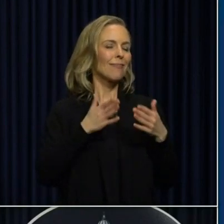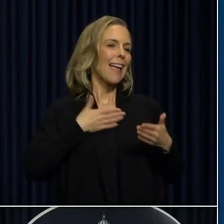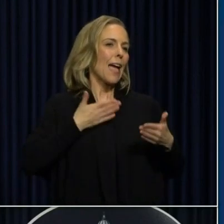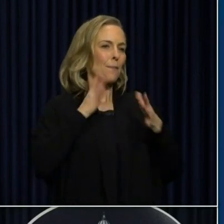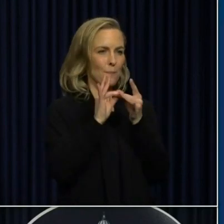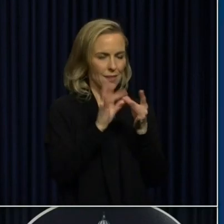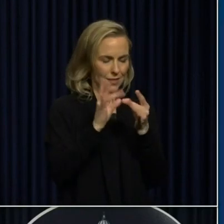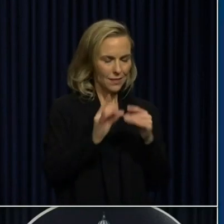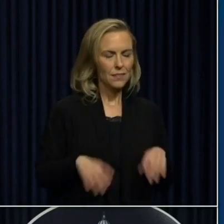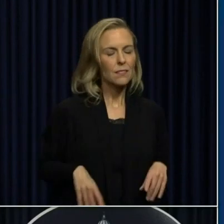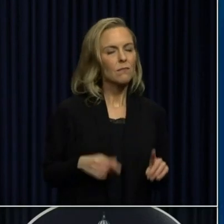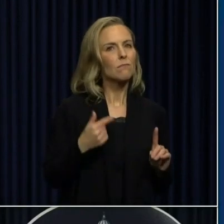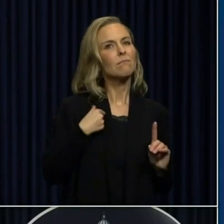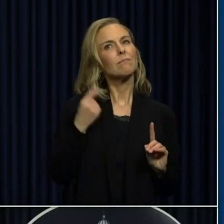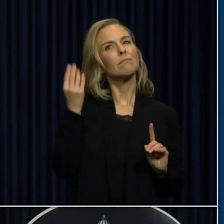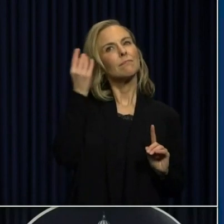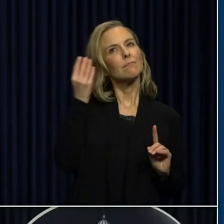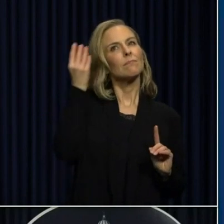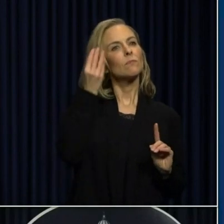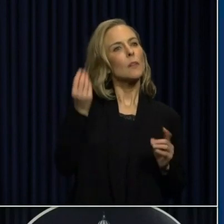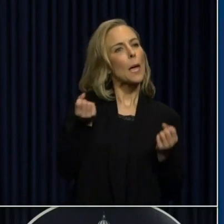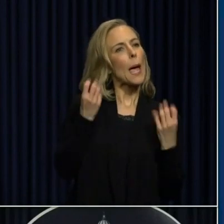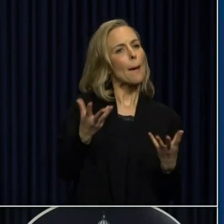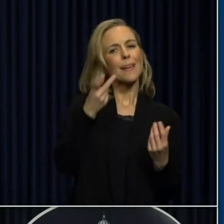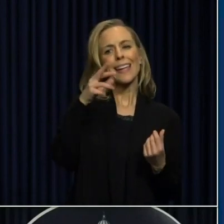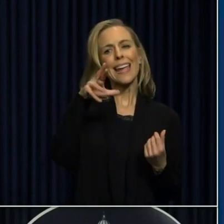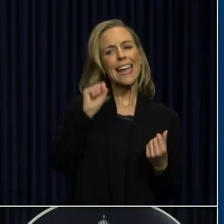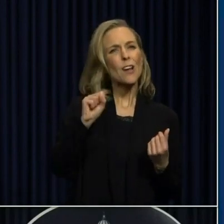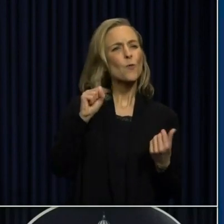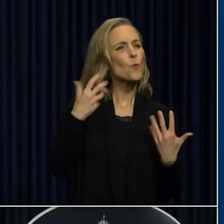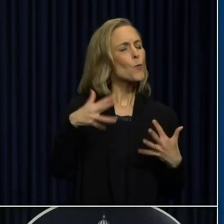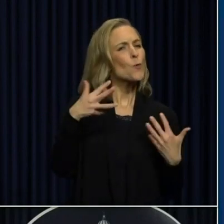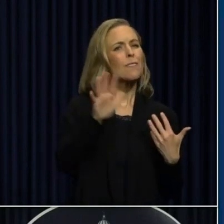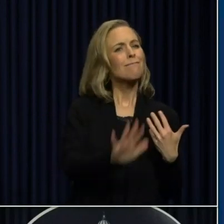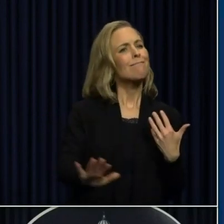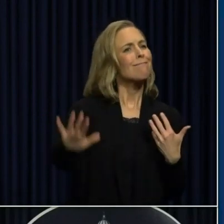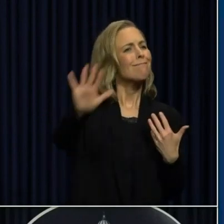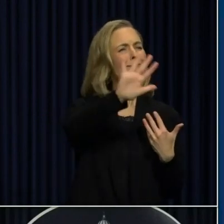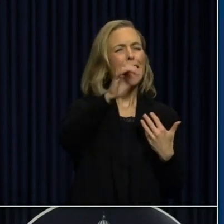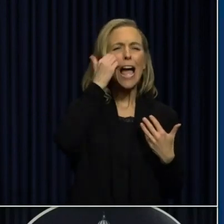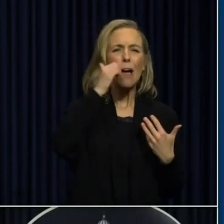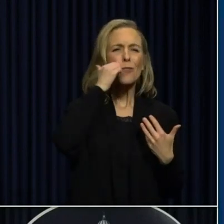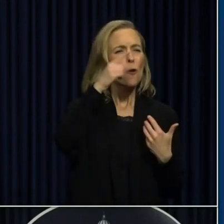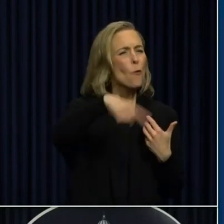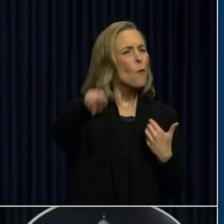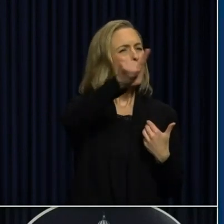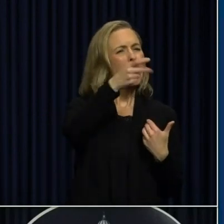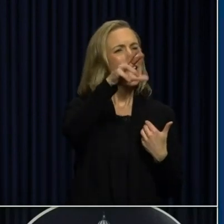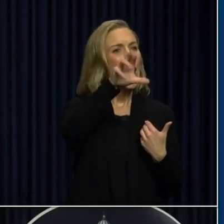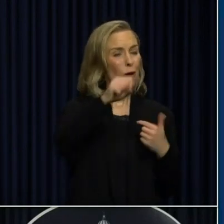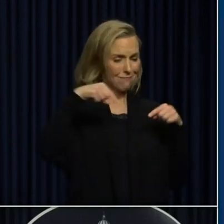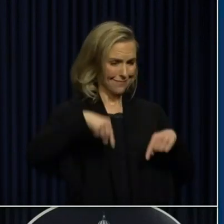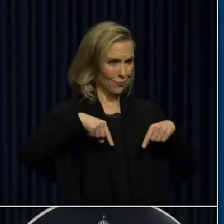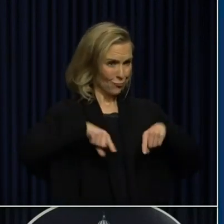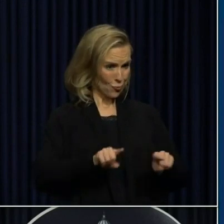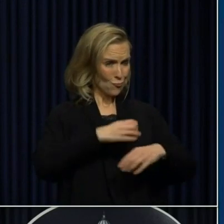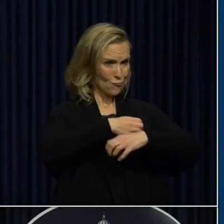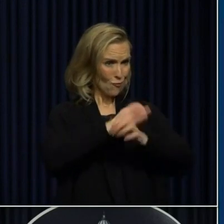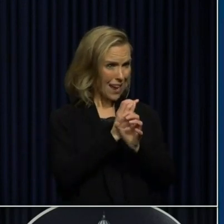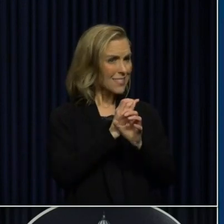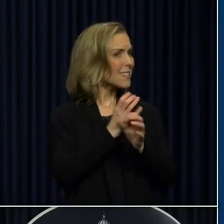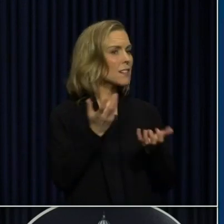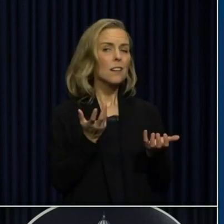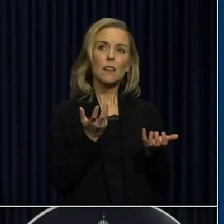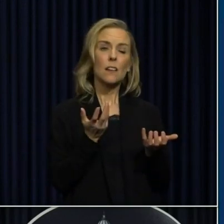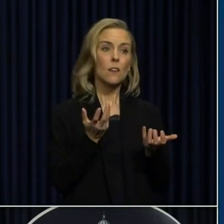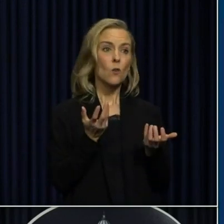thoughts about how many heroes and sheroes we have out there on a daily basis. Remember, in this crisis, what